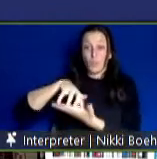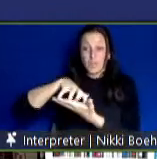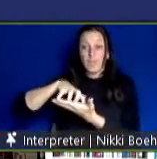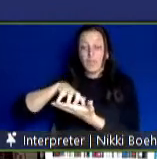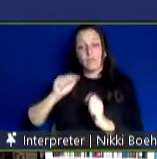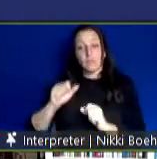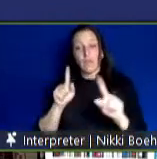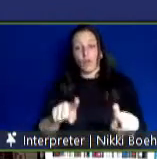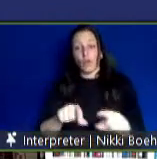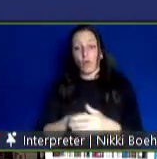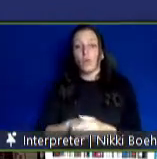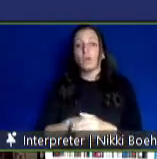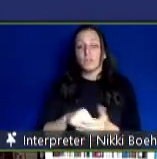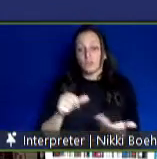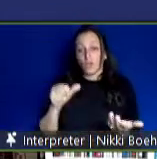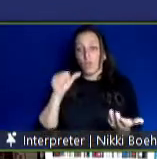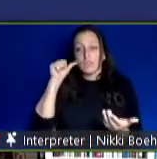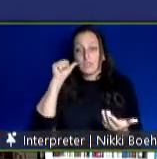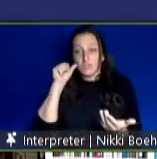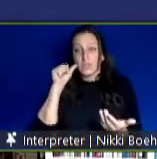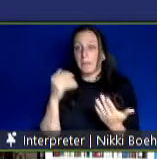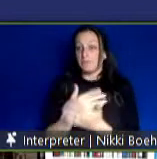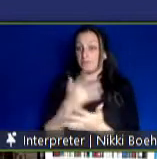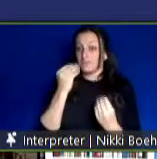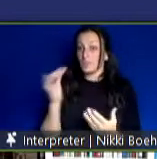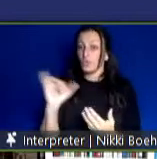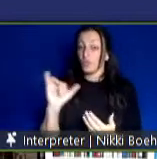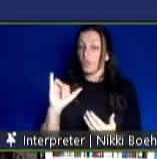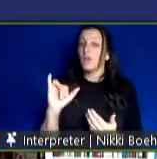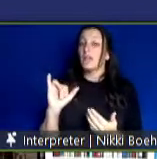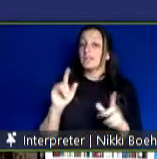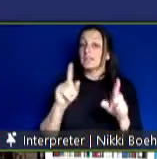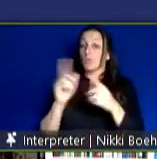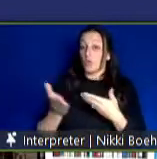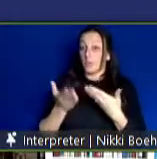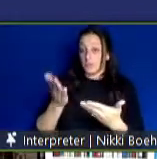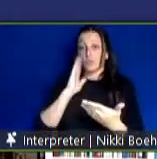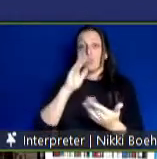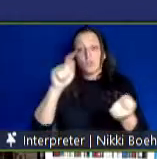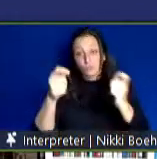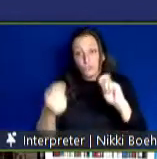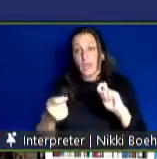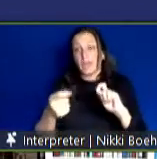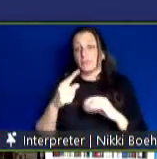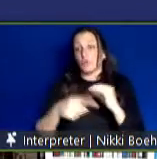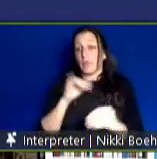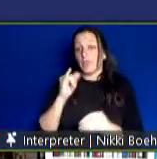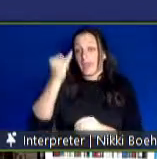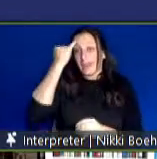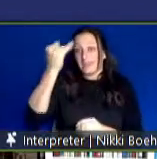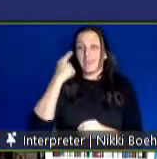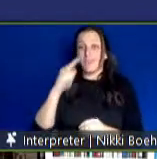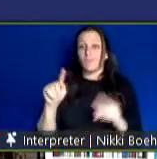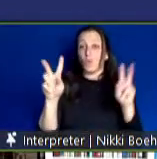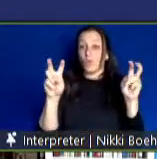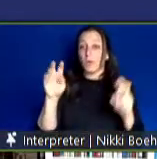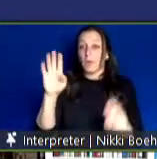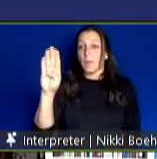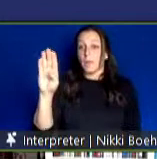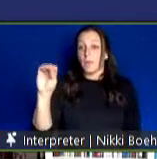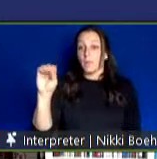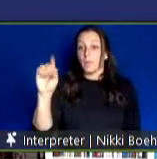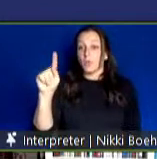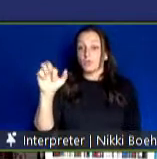new news as well, which was that the recommendations will be changing around this idea of getting a booster dose. So once